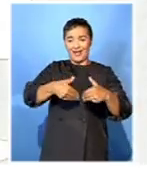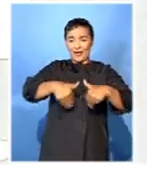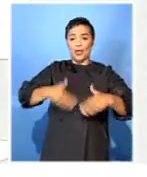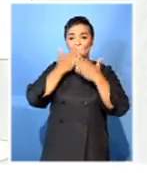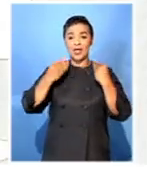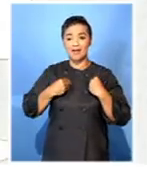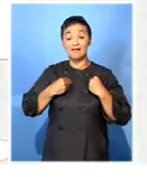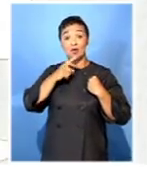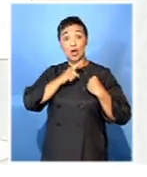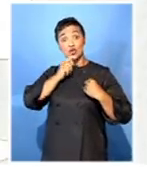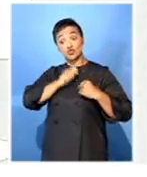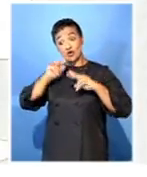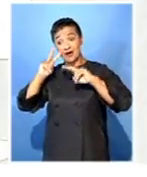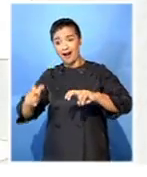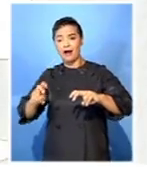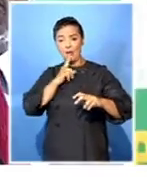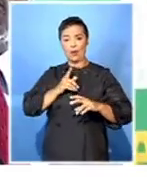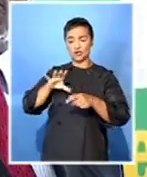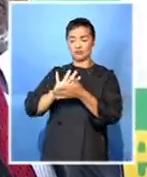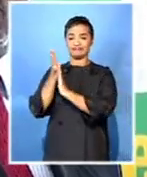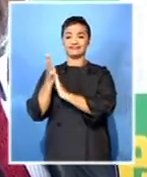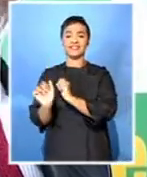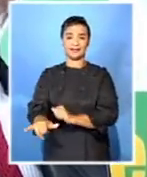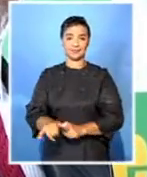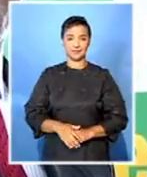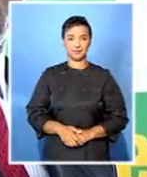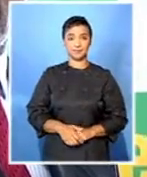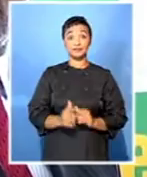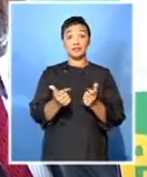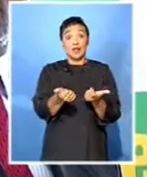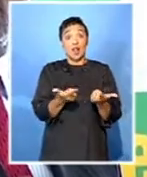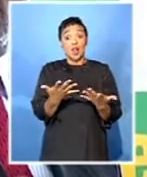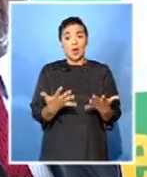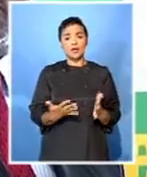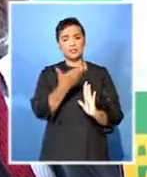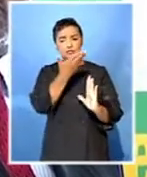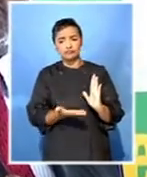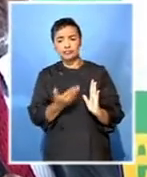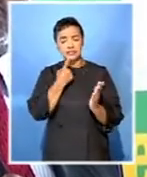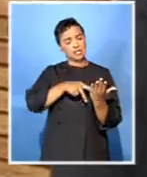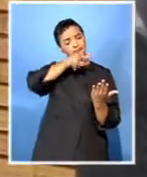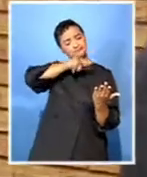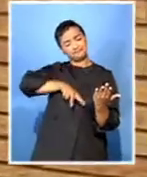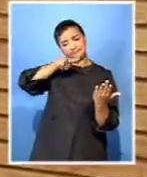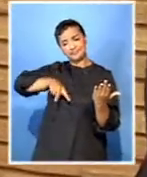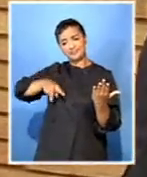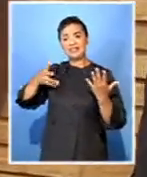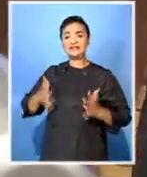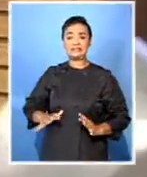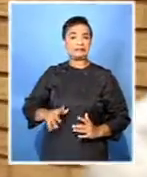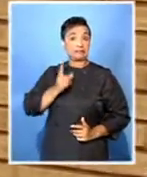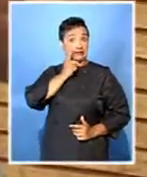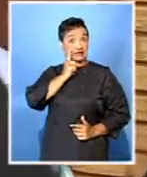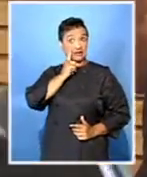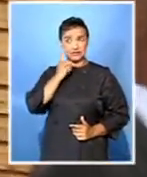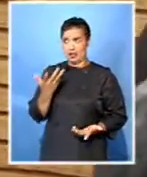and a genuine inquiry into the state capture. A legal expert says after reading the arguments presented in the application, he doesn't